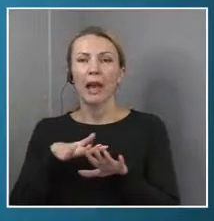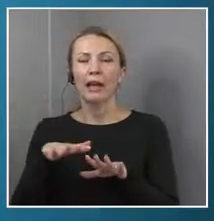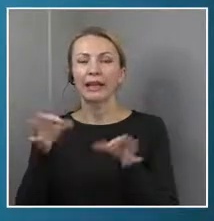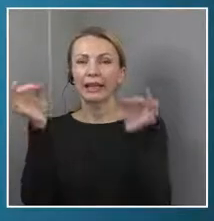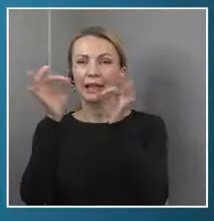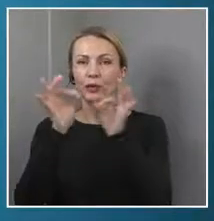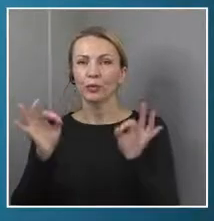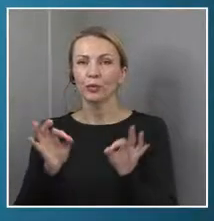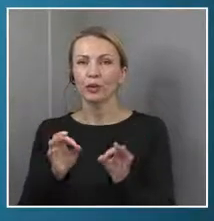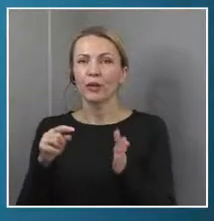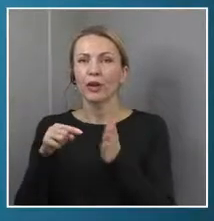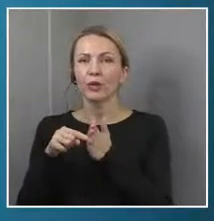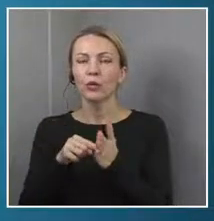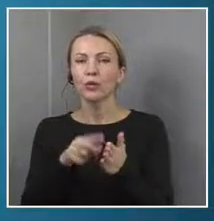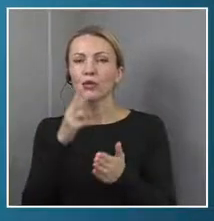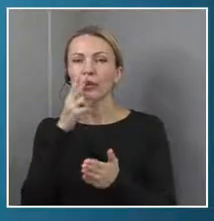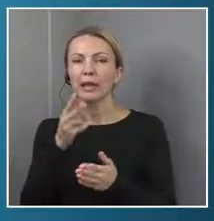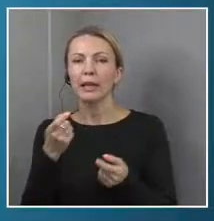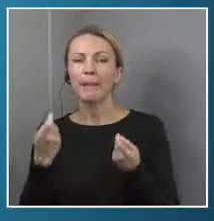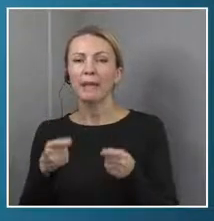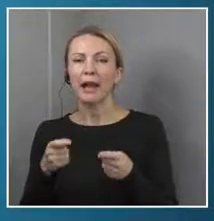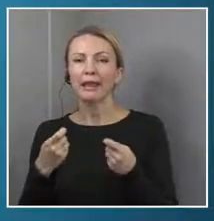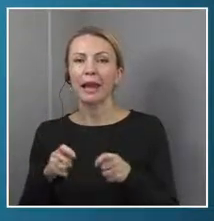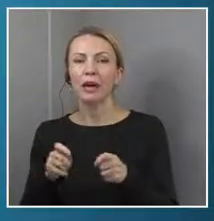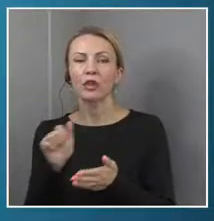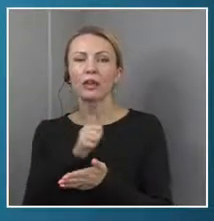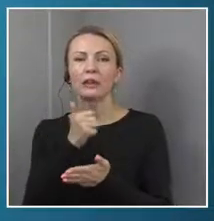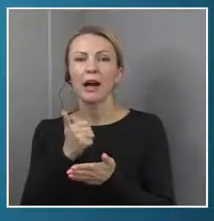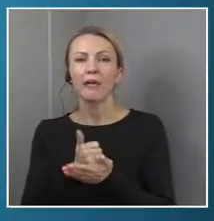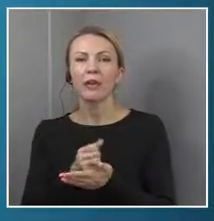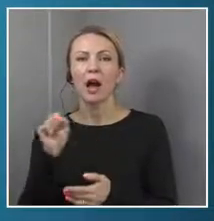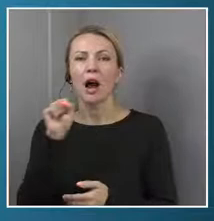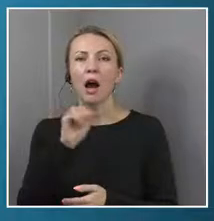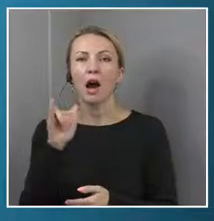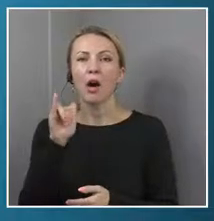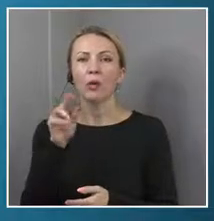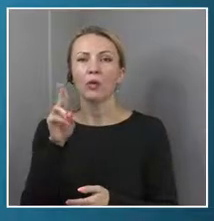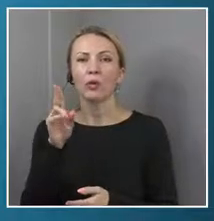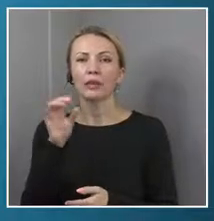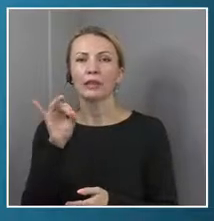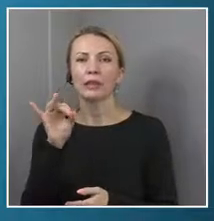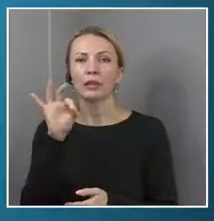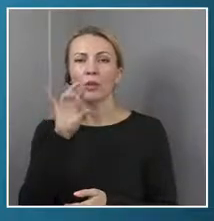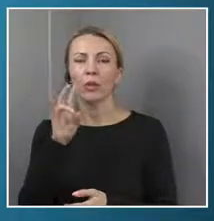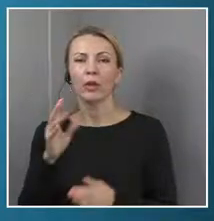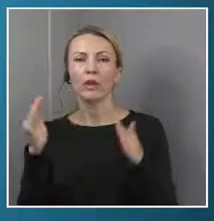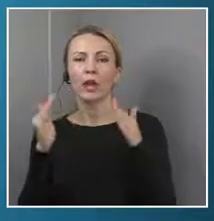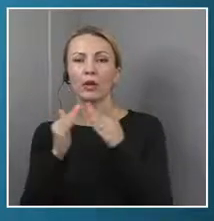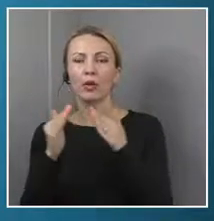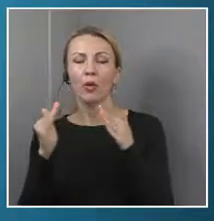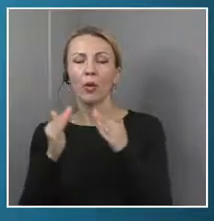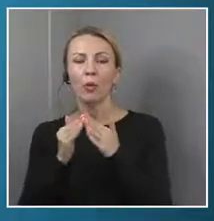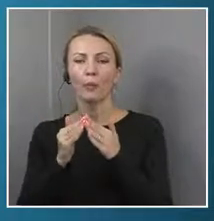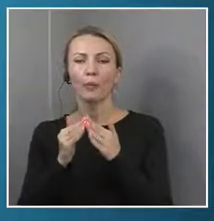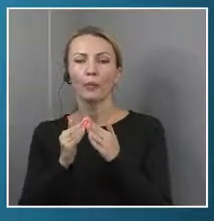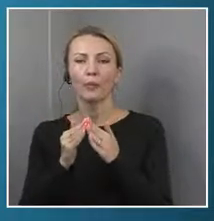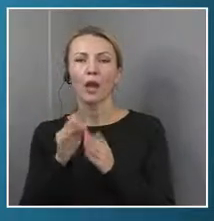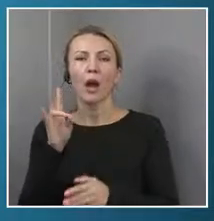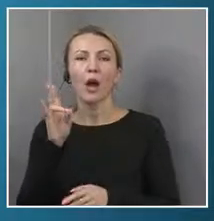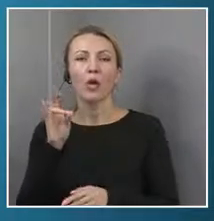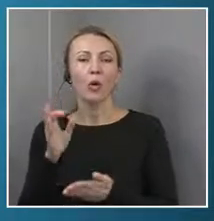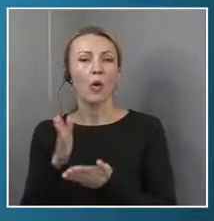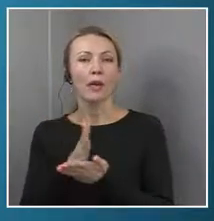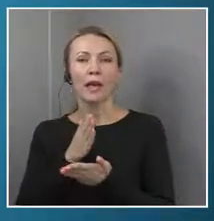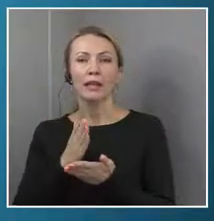There is a preconception that art market is dominated by auction houses, which is